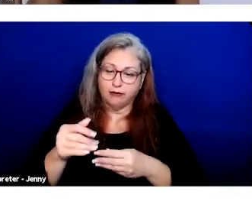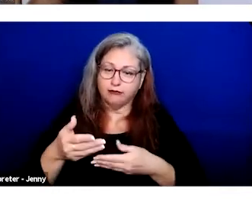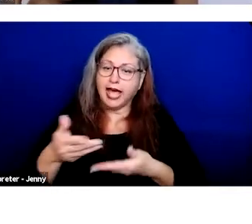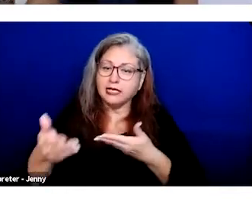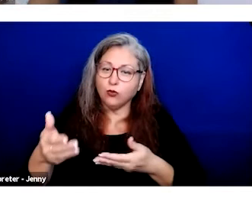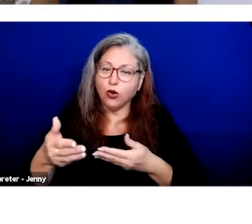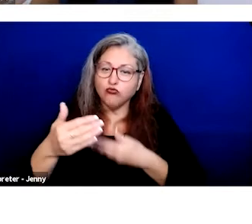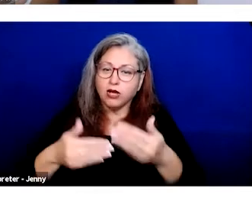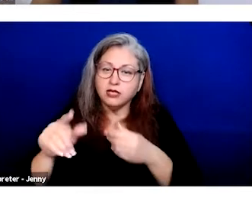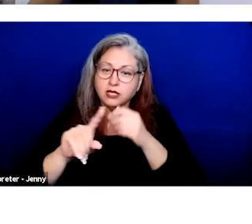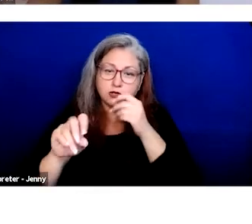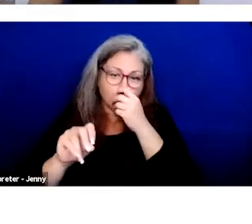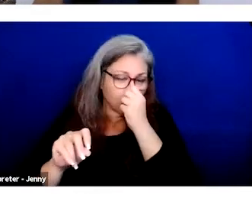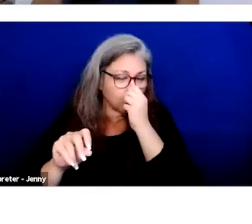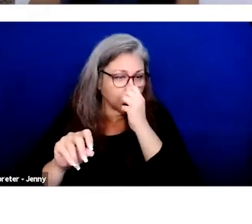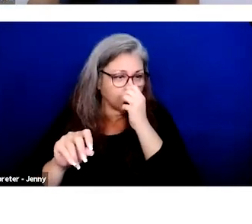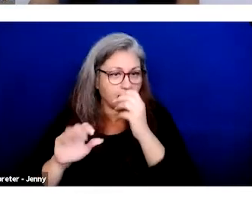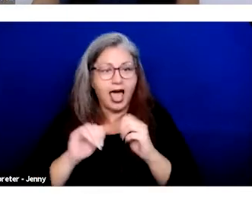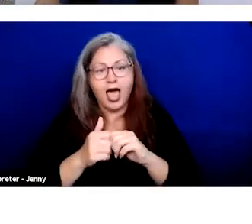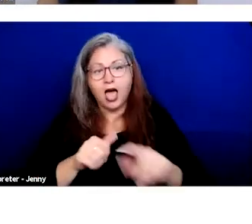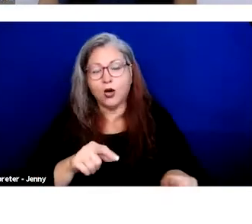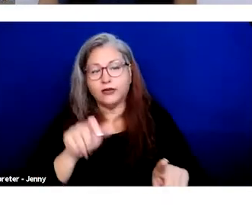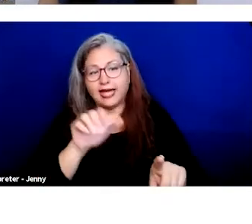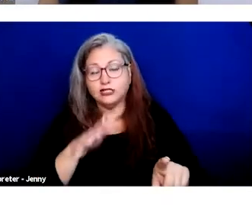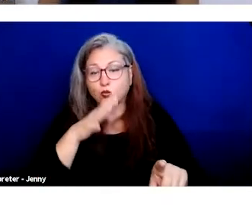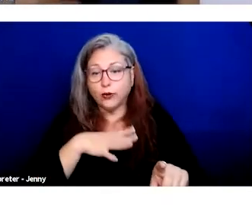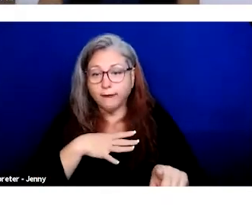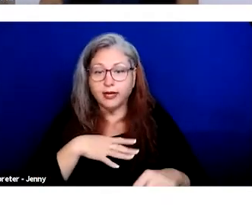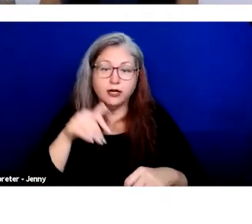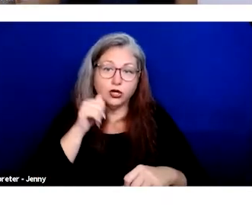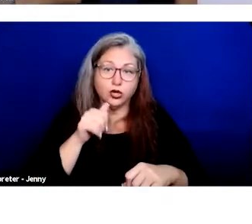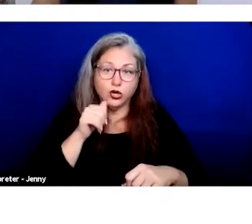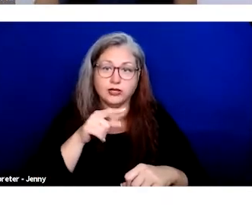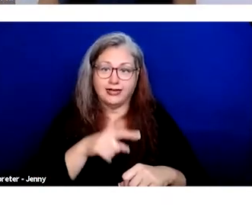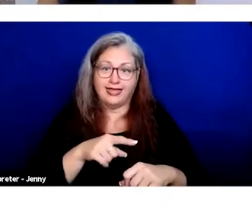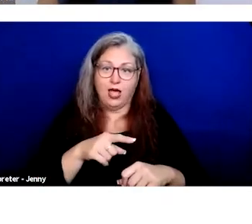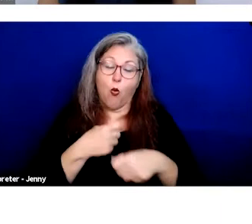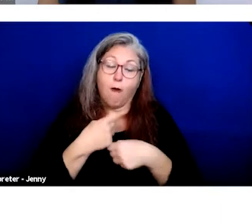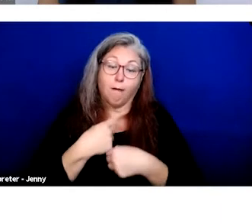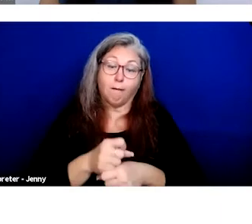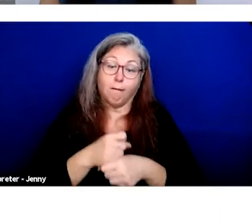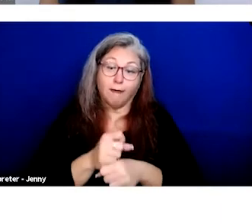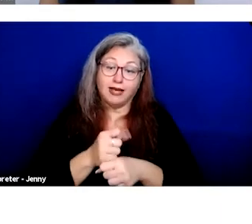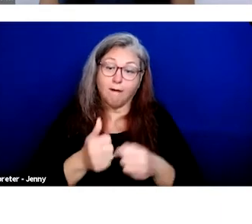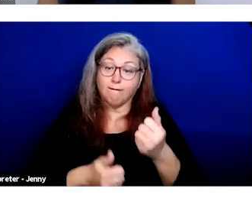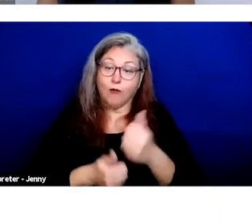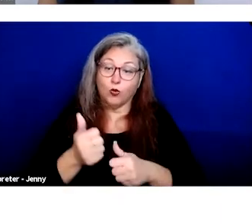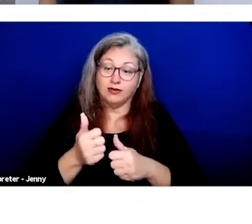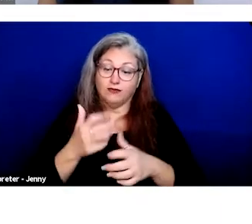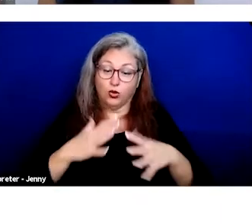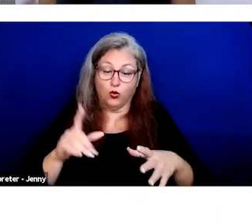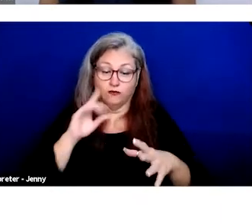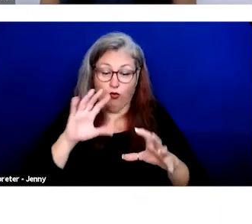zones, the ways in which Asian women and girls are making the majority of the world's clothes, which